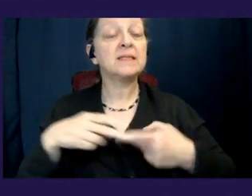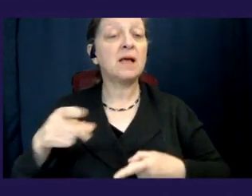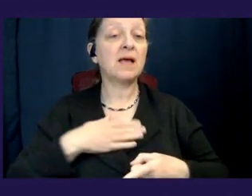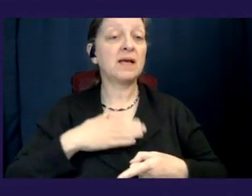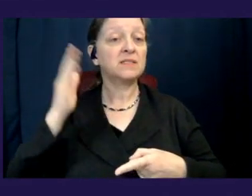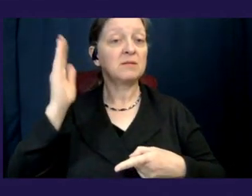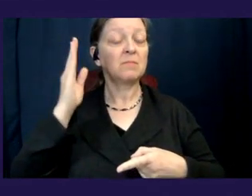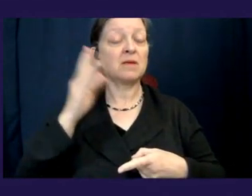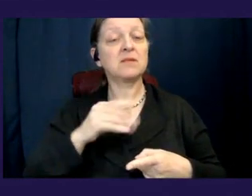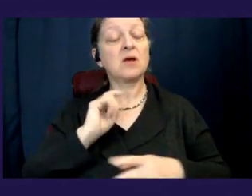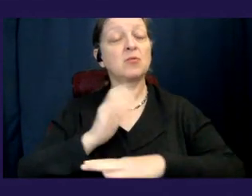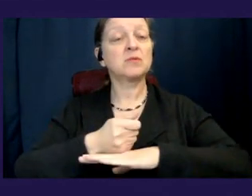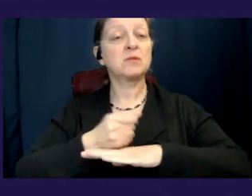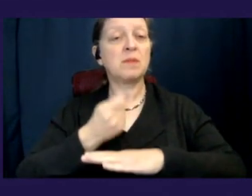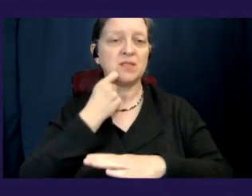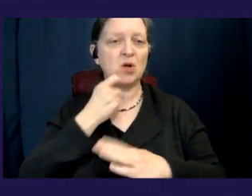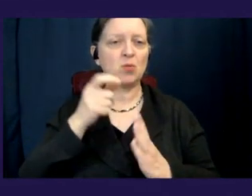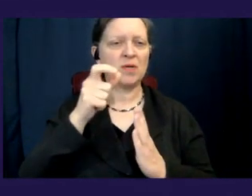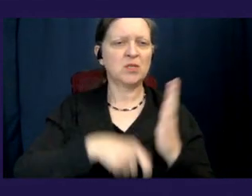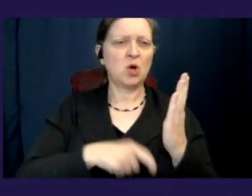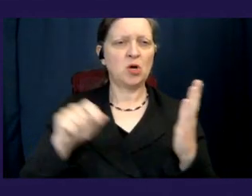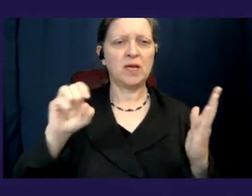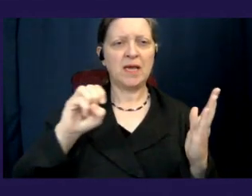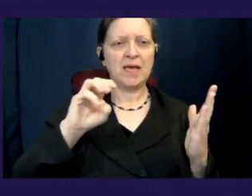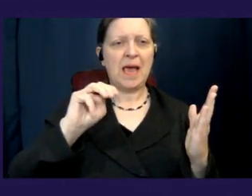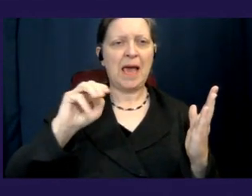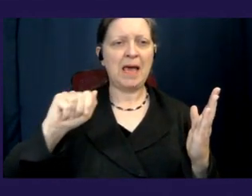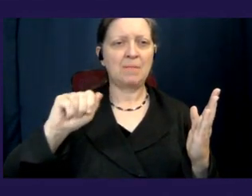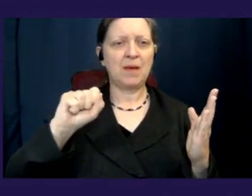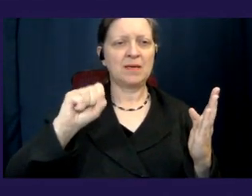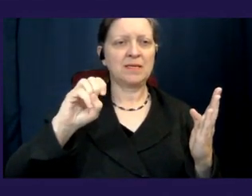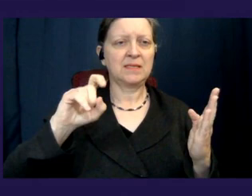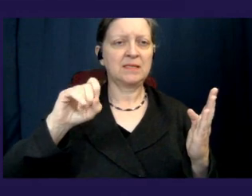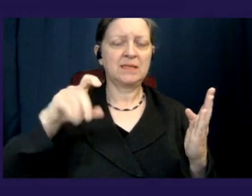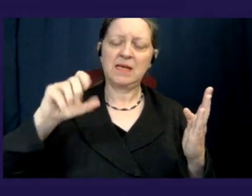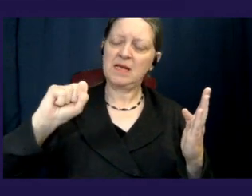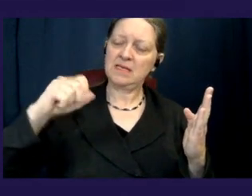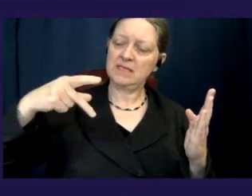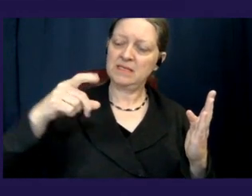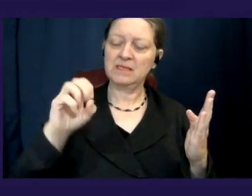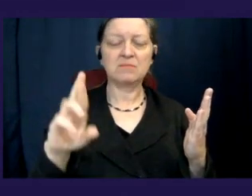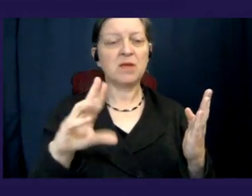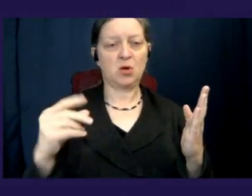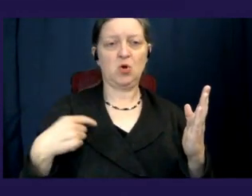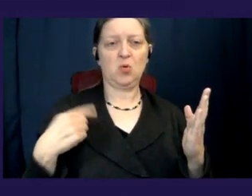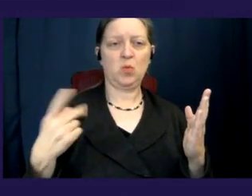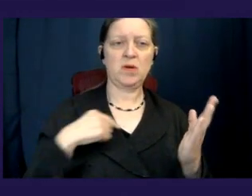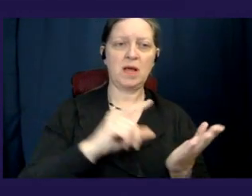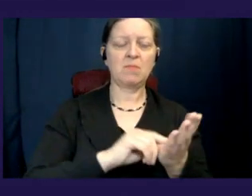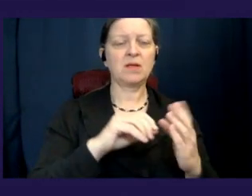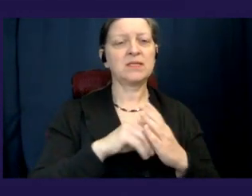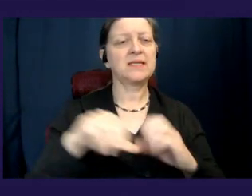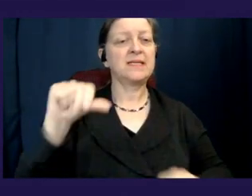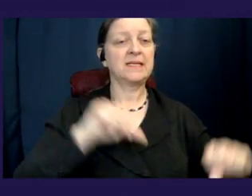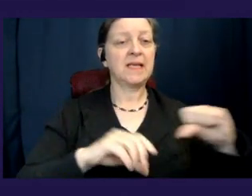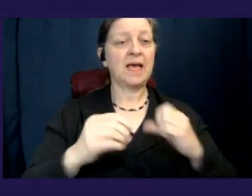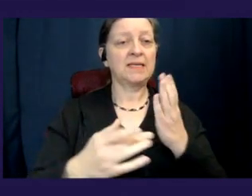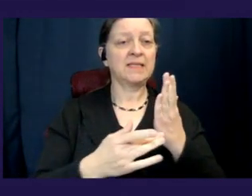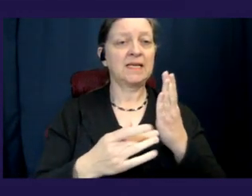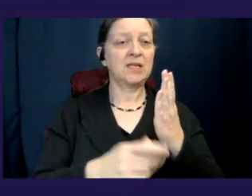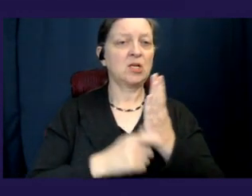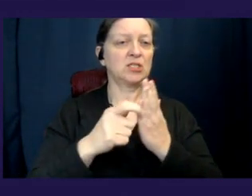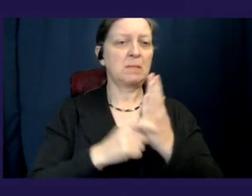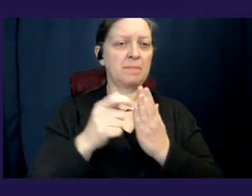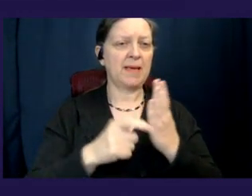and I published in the issues of in Science and Technology magazine, where we're kind of arguing that we've gone